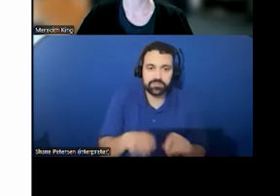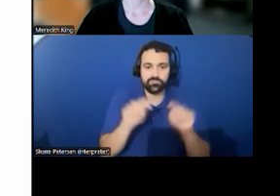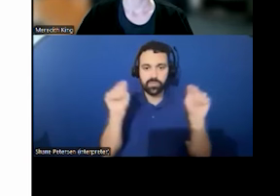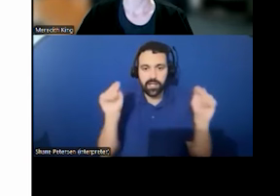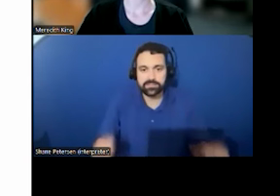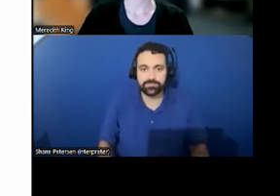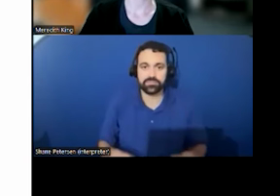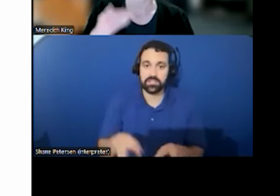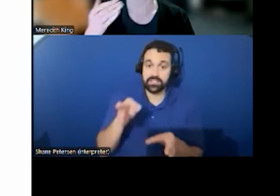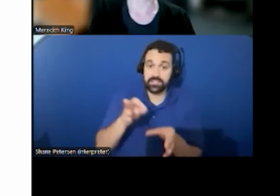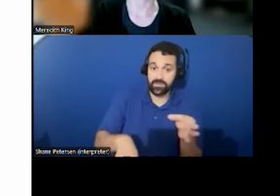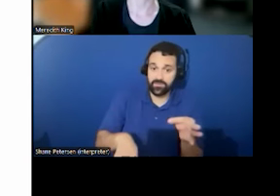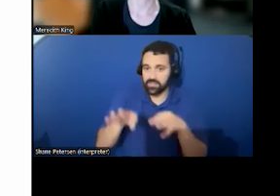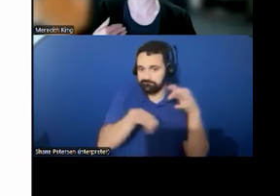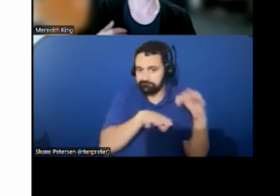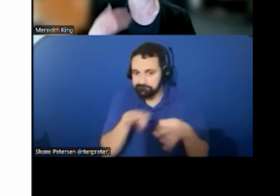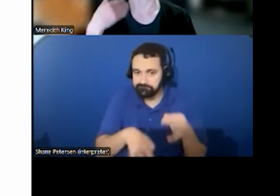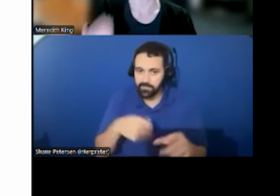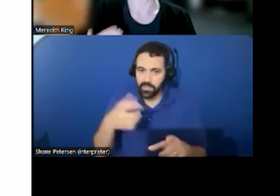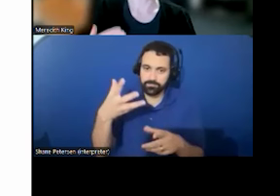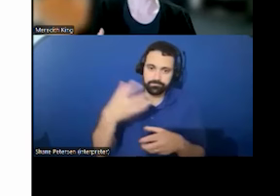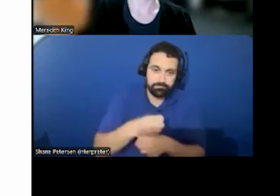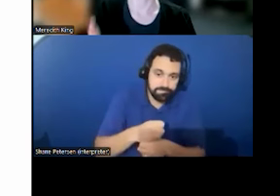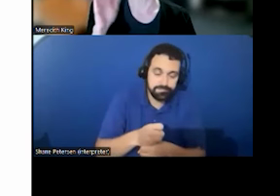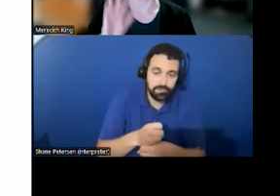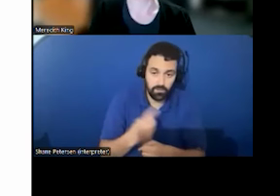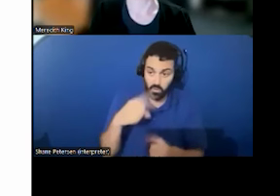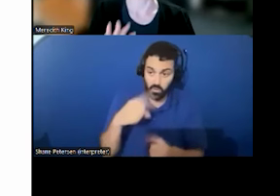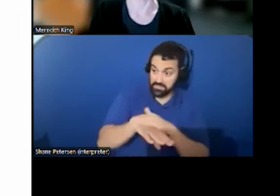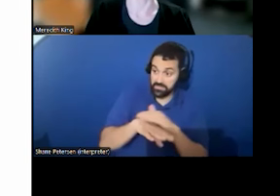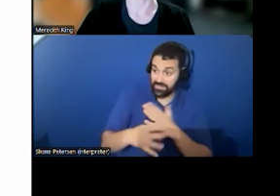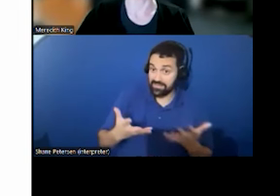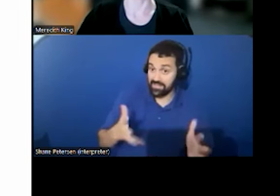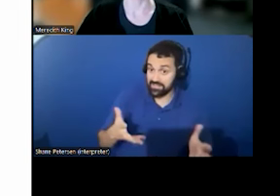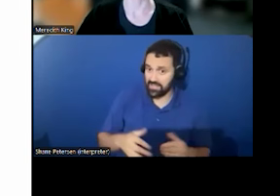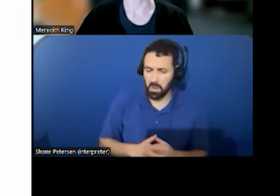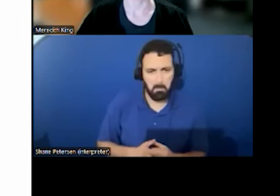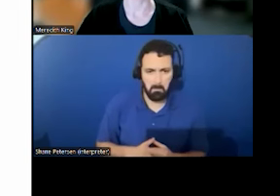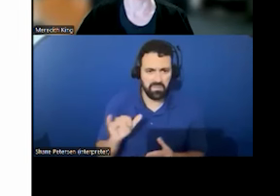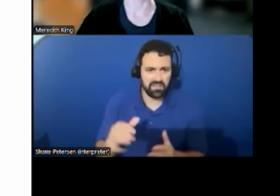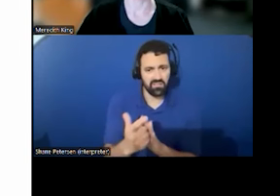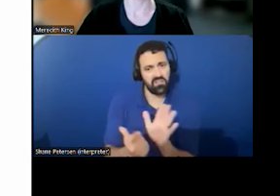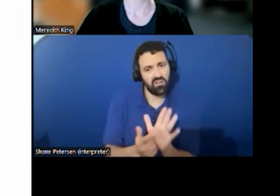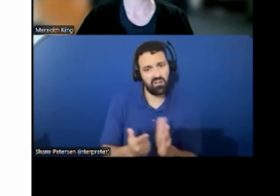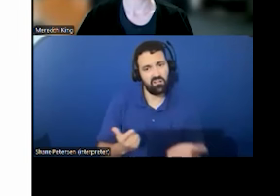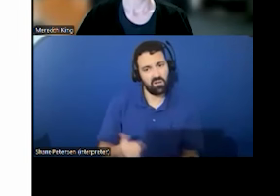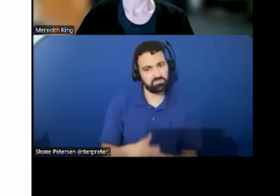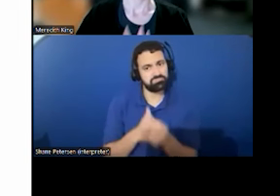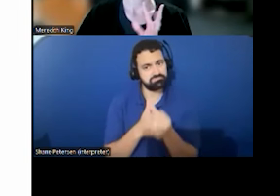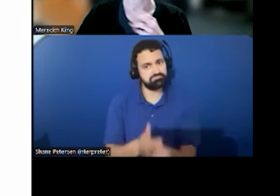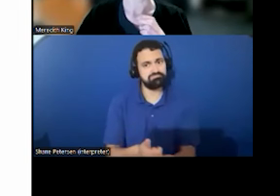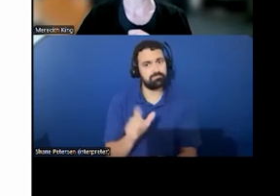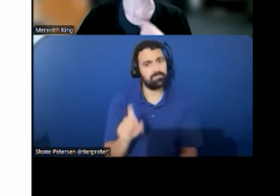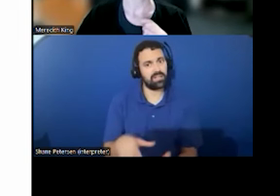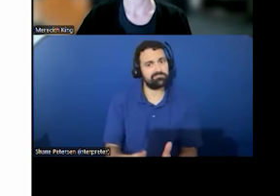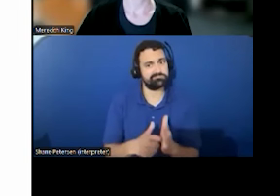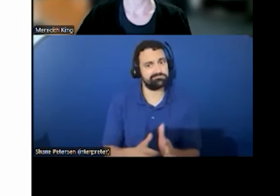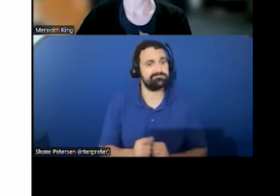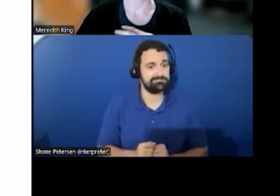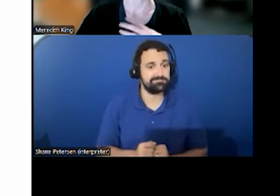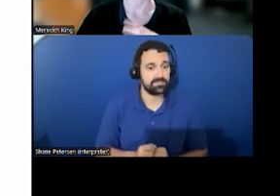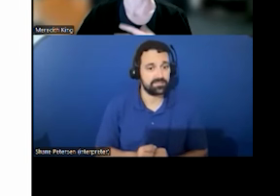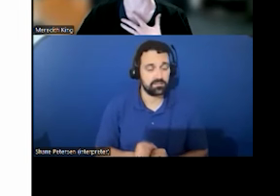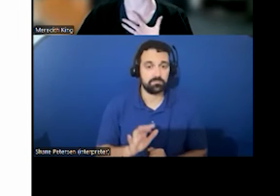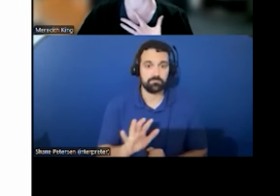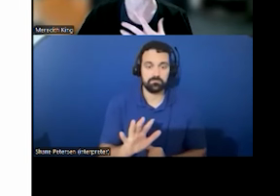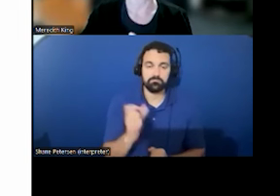appropriate. And that's not just for accessibility, though obviously that is the law and we do need to do that. But it also ensures